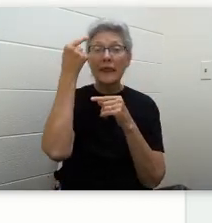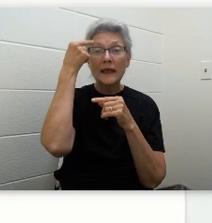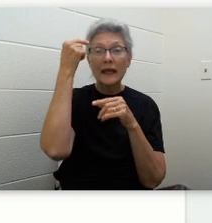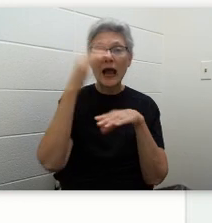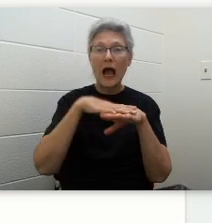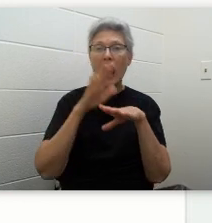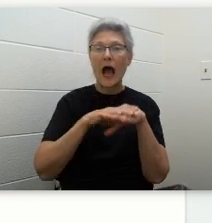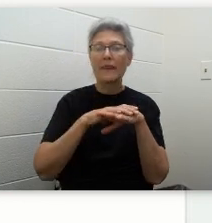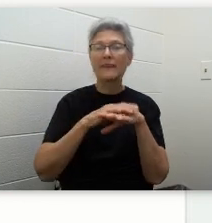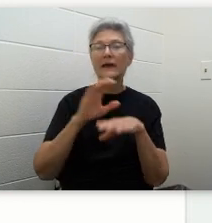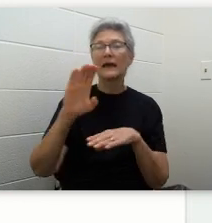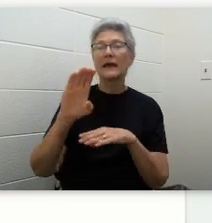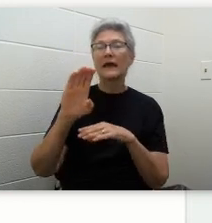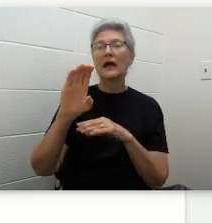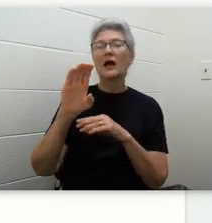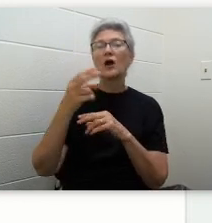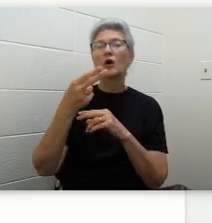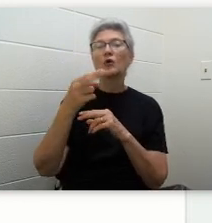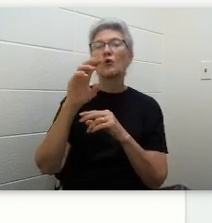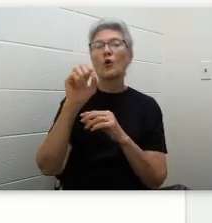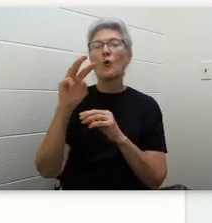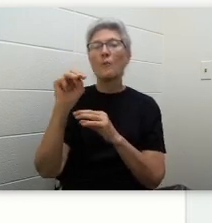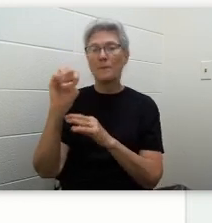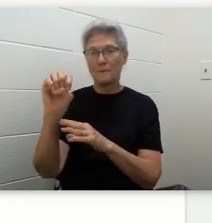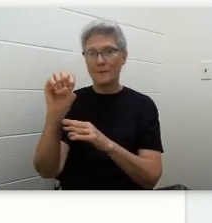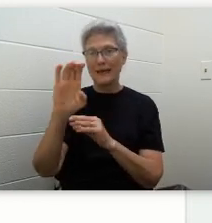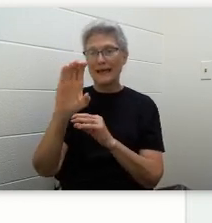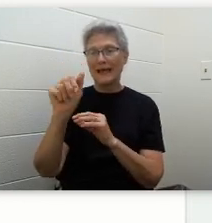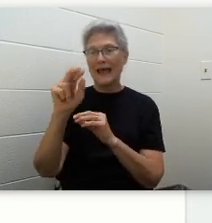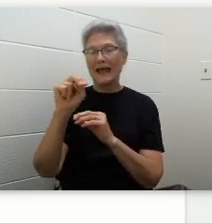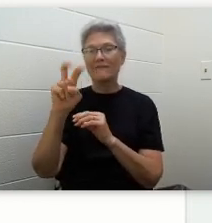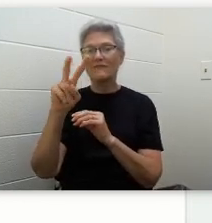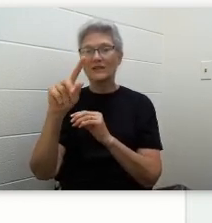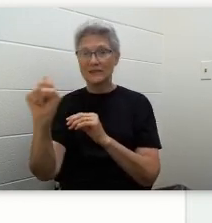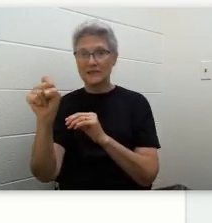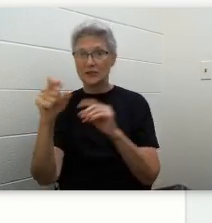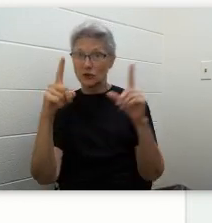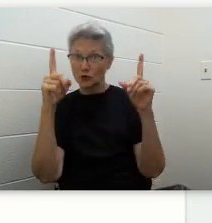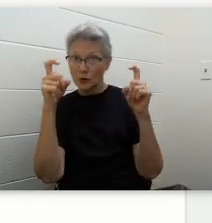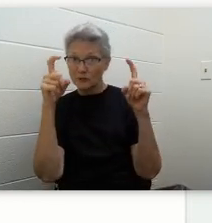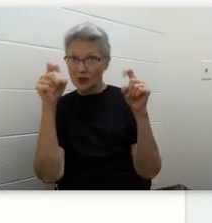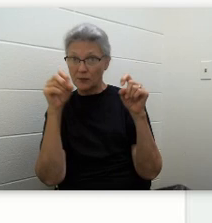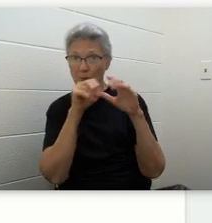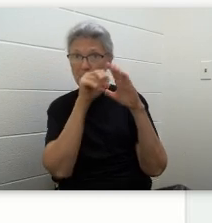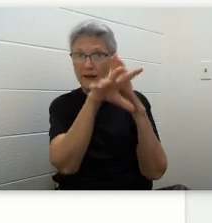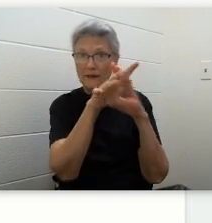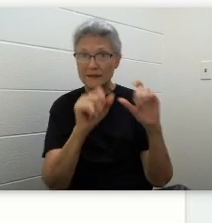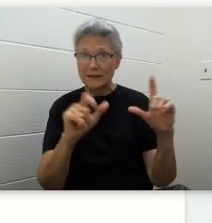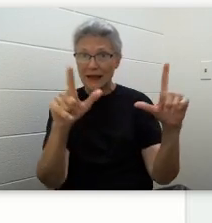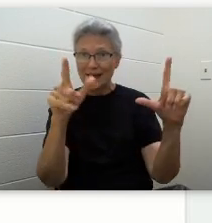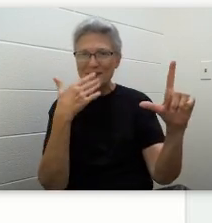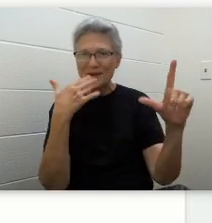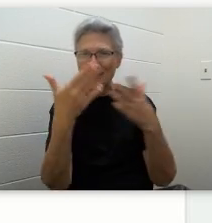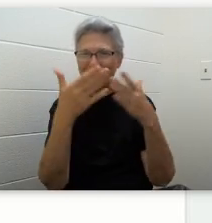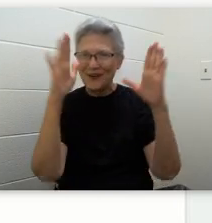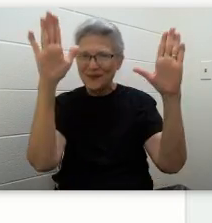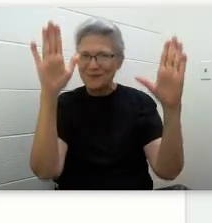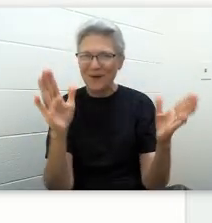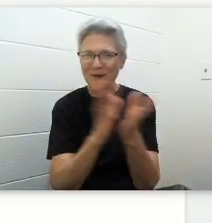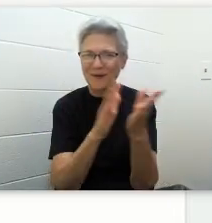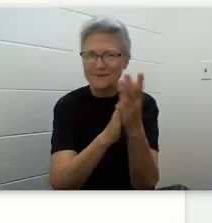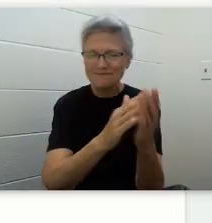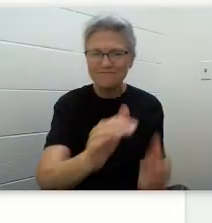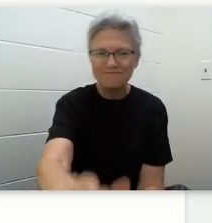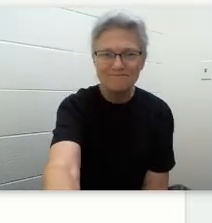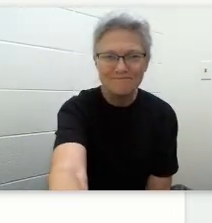the Canvas Chrome. Take a screenshot of it and plop it on into the slide. Good luck, and I know you guys will do amazing.